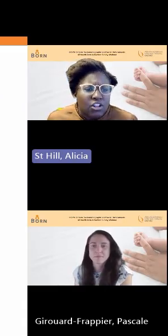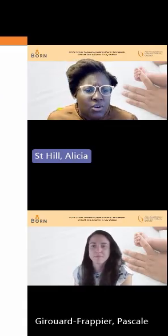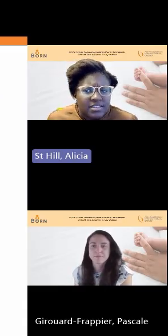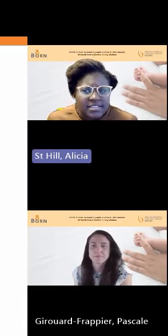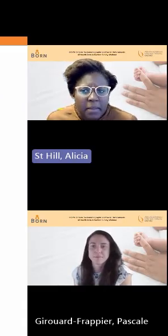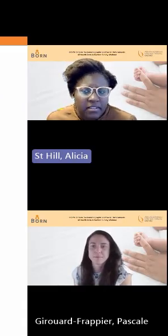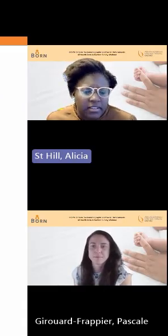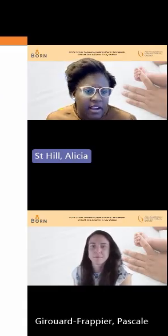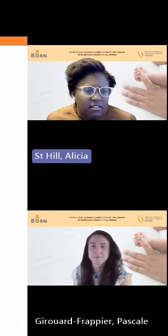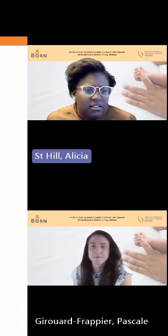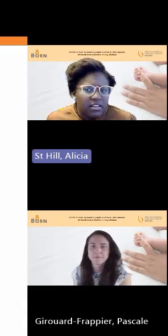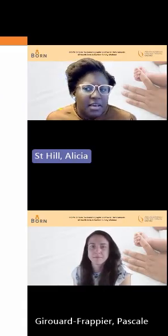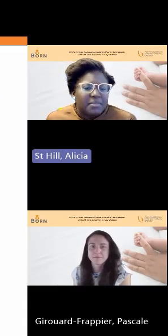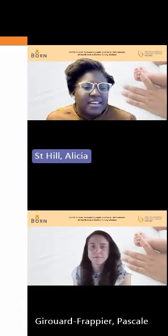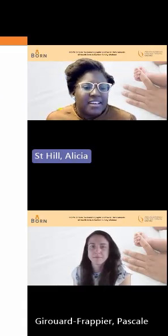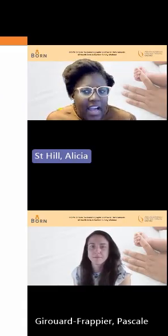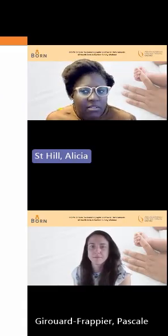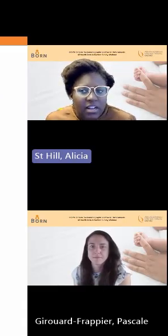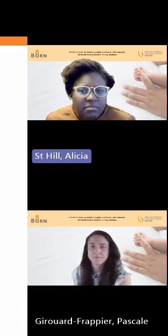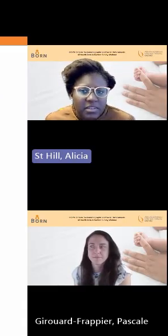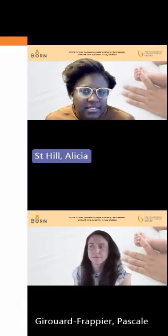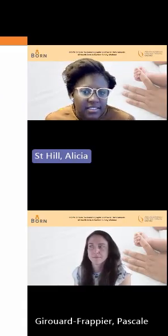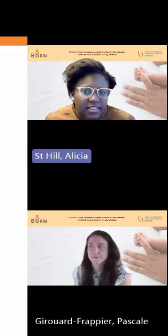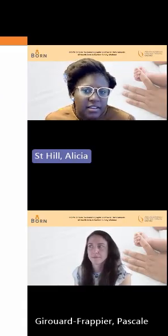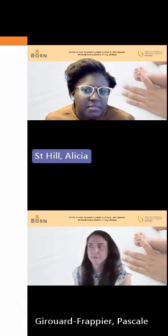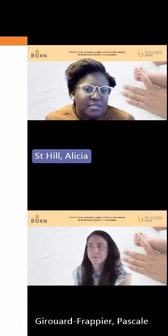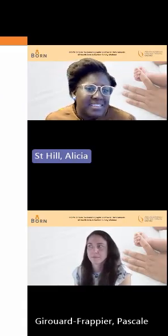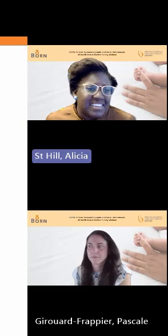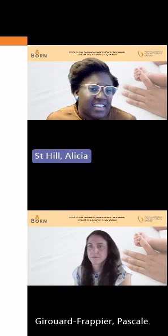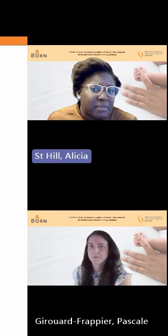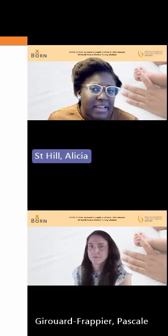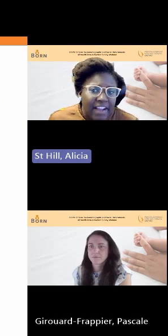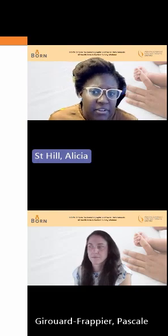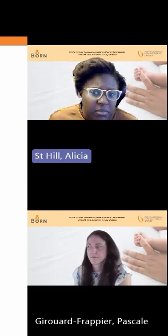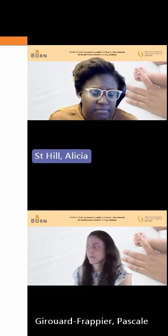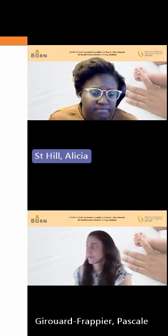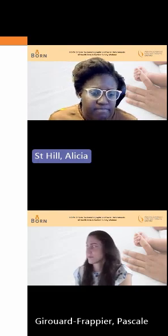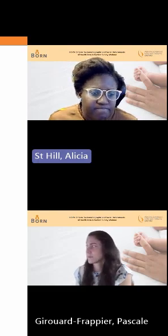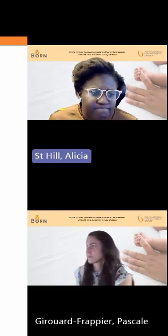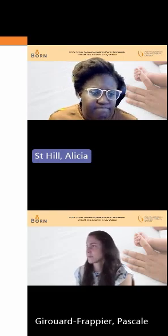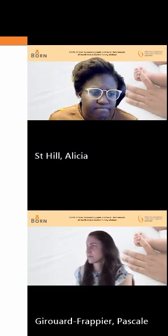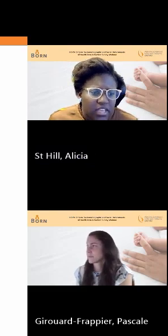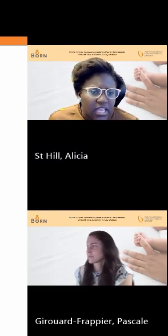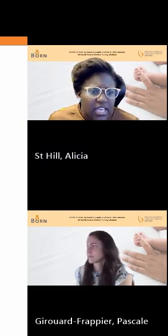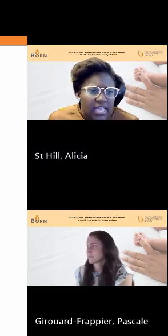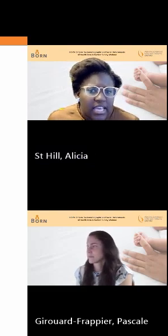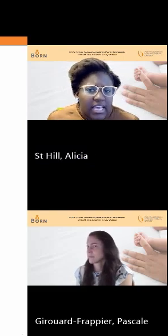solutions that close these gaps in care, because the outcomes we seek must be attained by everyone.